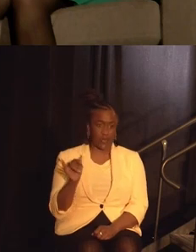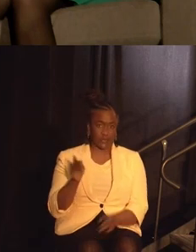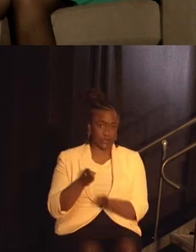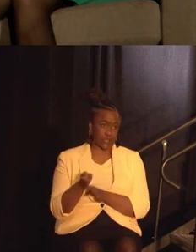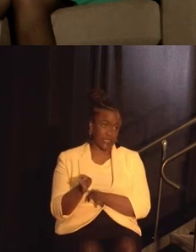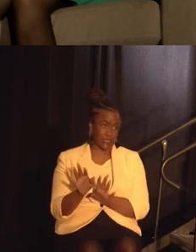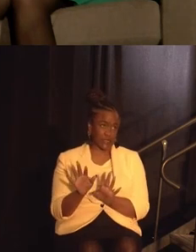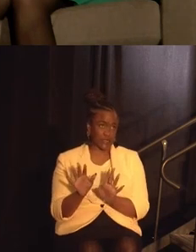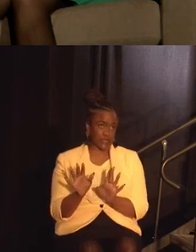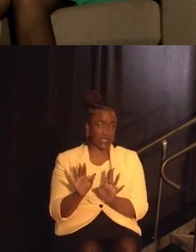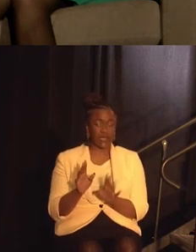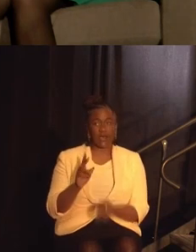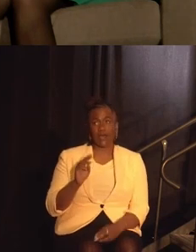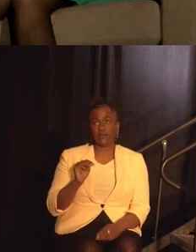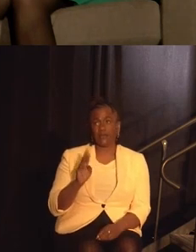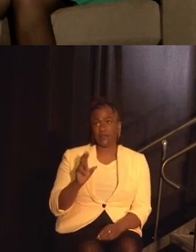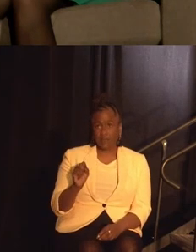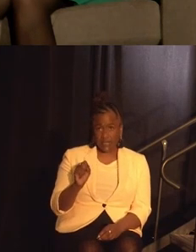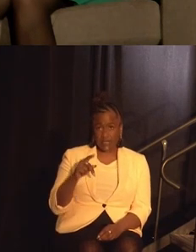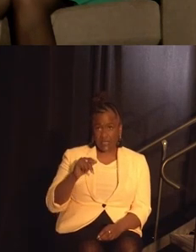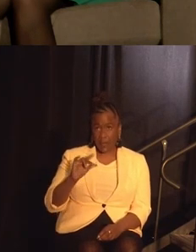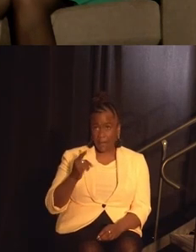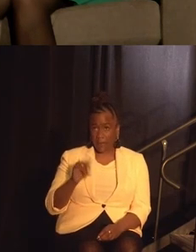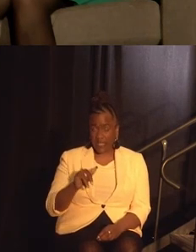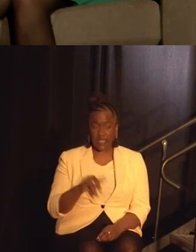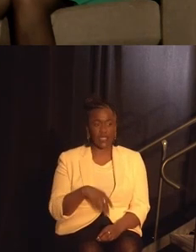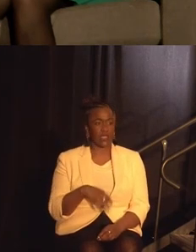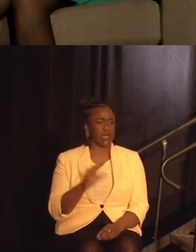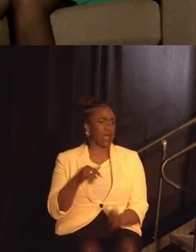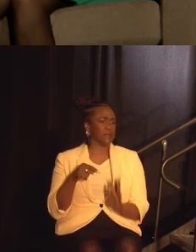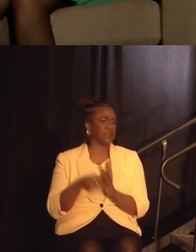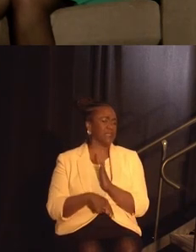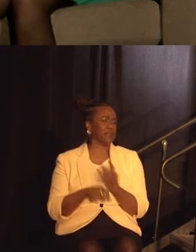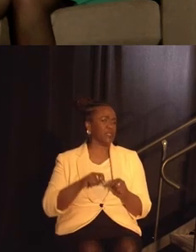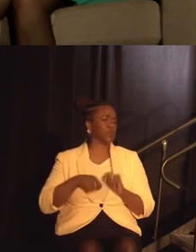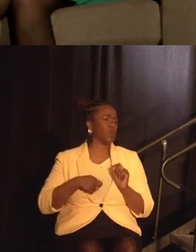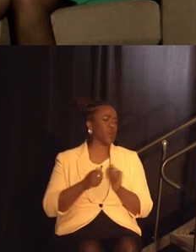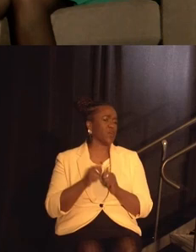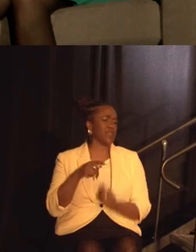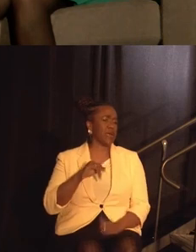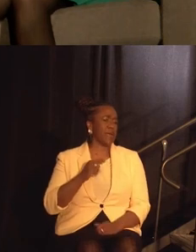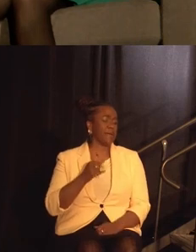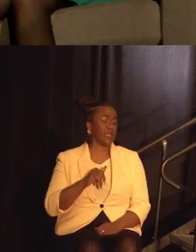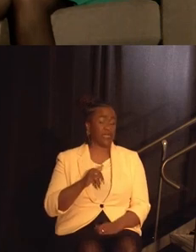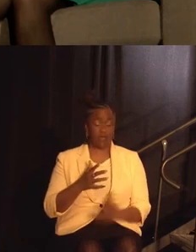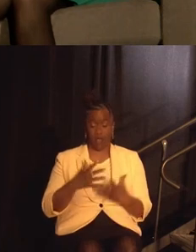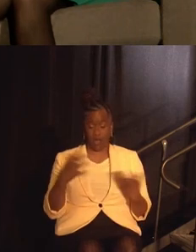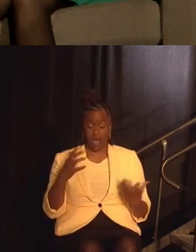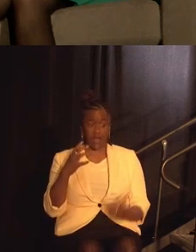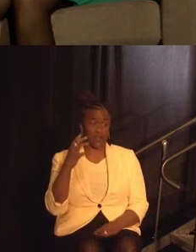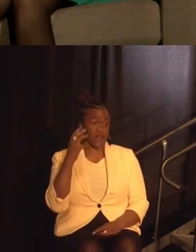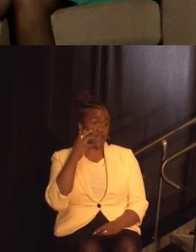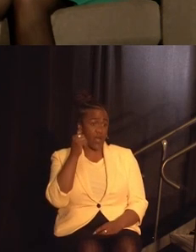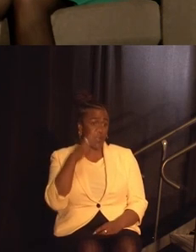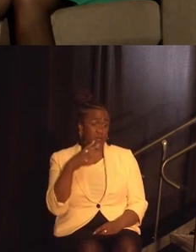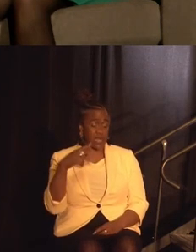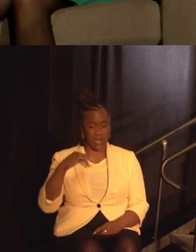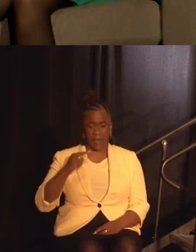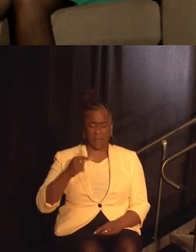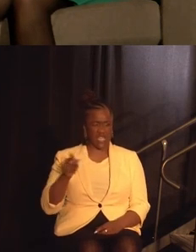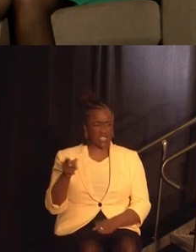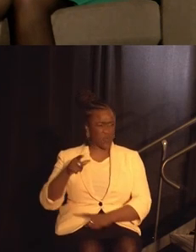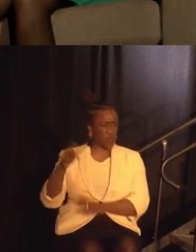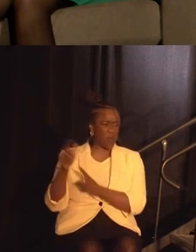maybe. Miss Piggy. Okay, I'm deeply torn on Piggy. For a lot of fat women, Piggy is it. She's powerful